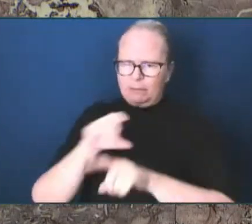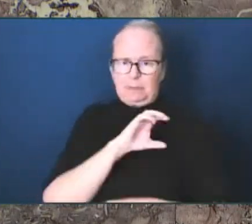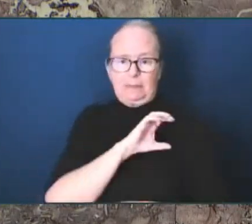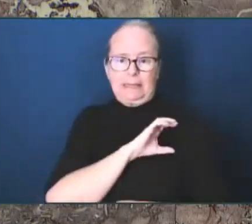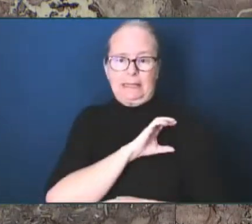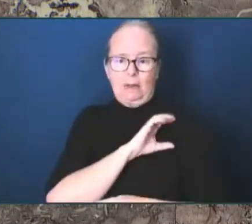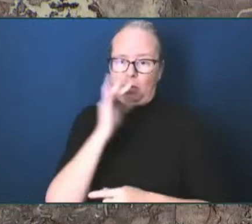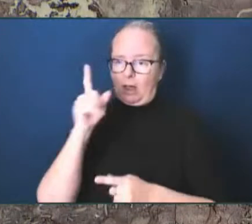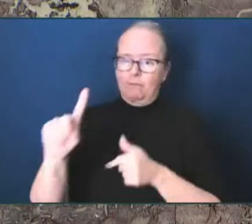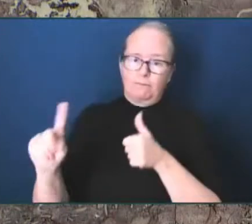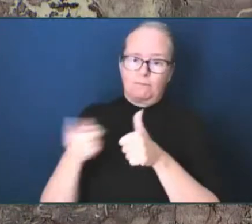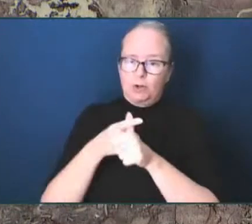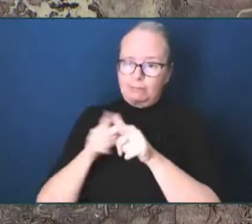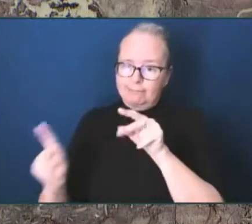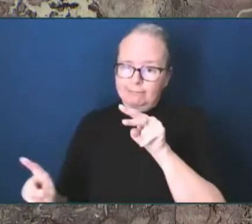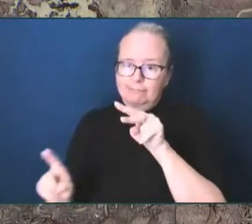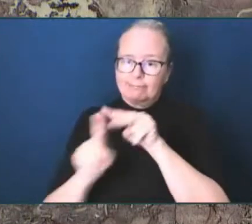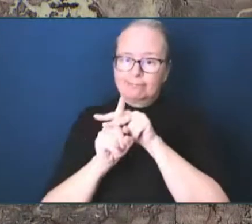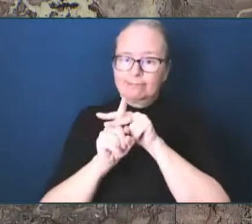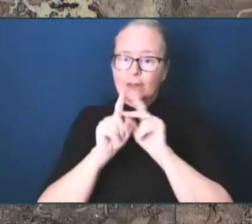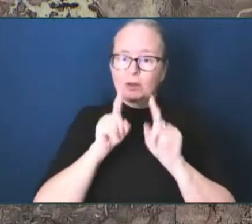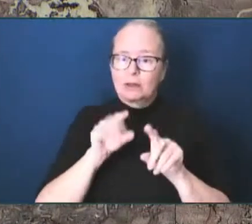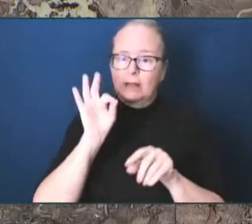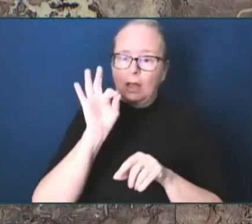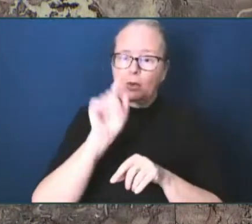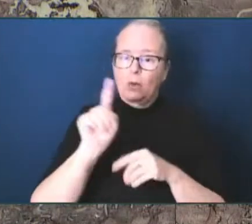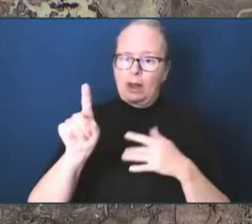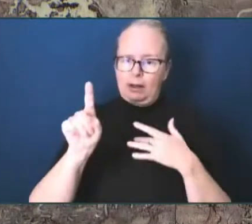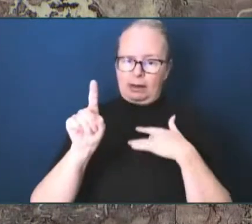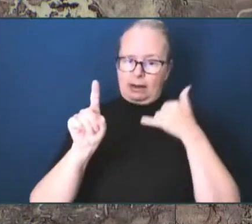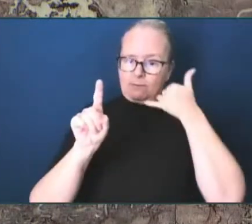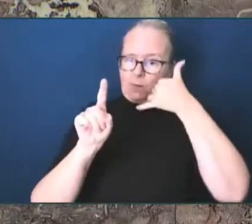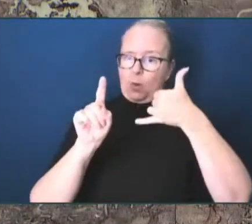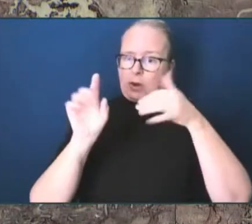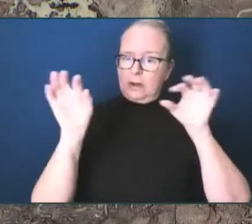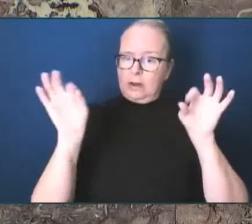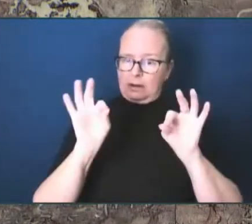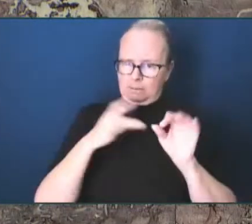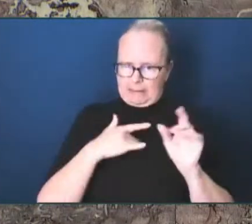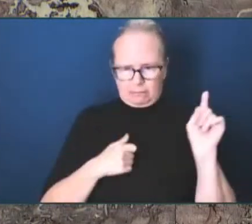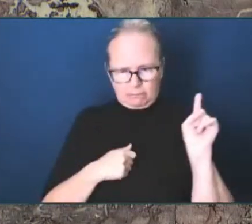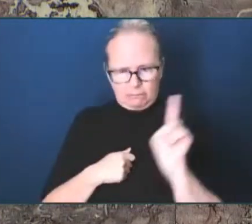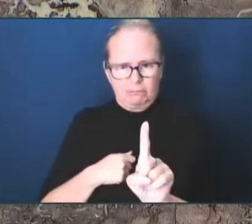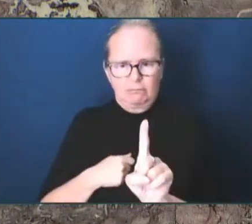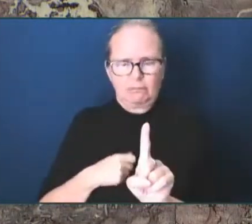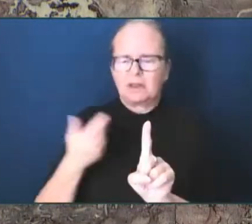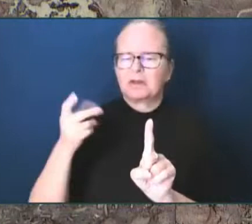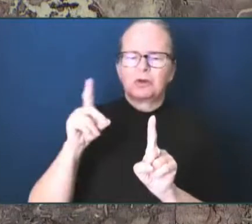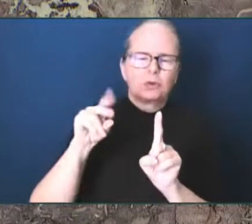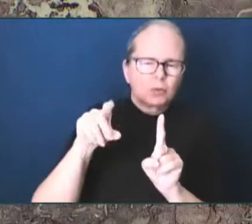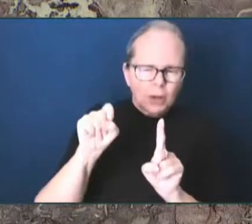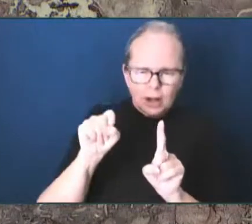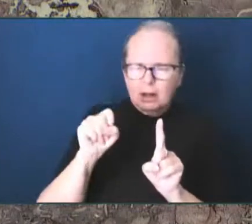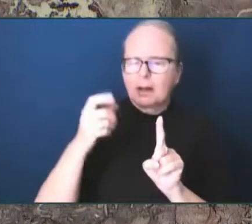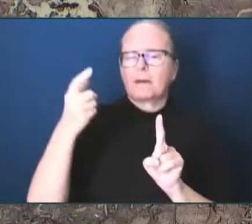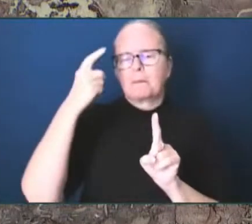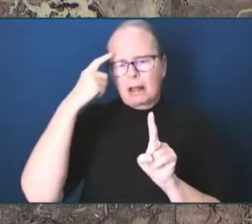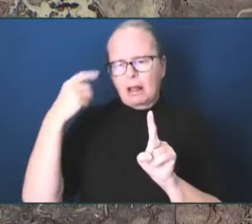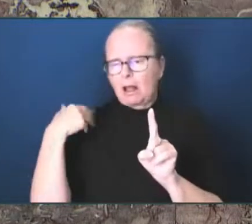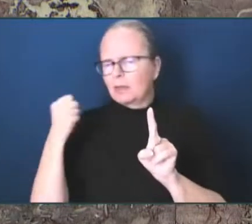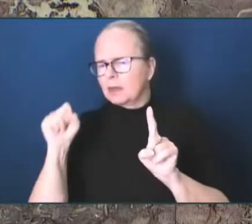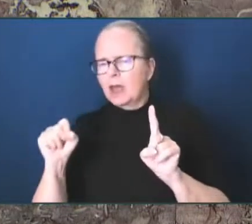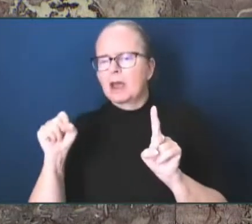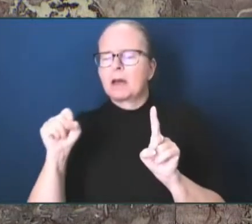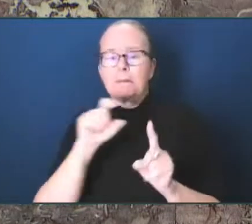911 sends. And because that is both overburdening police and sometimes not leading to the best outcomes for people in